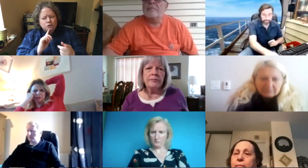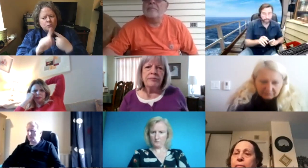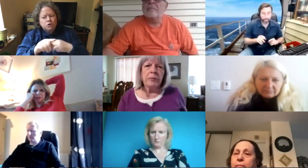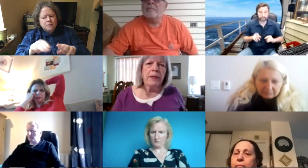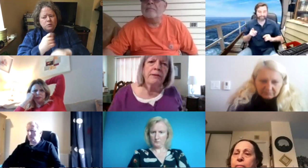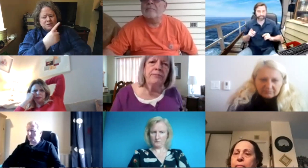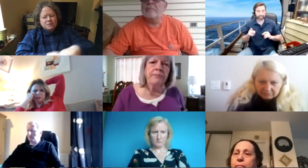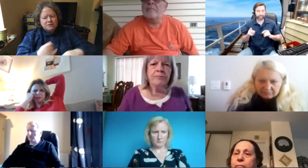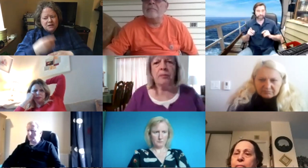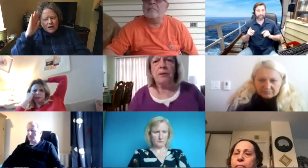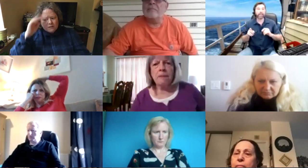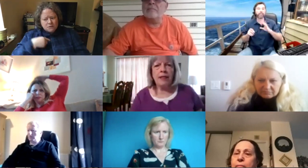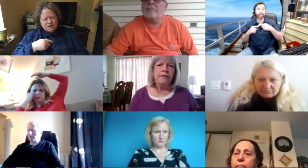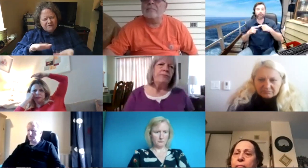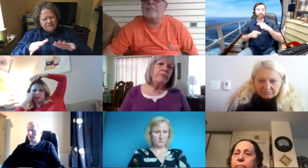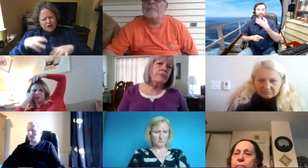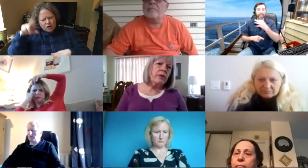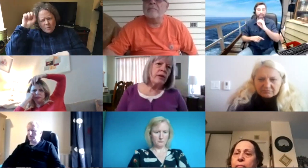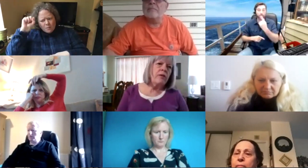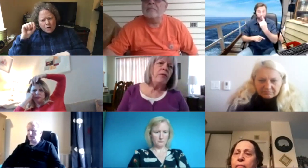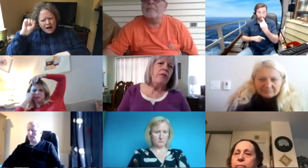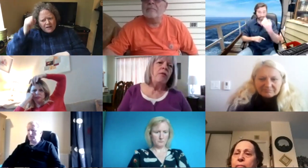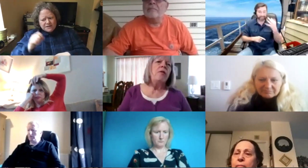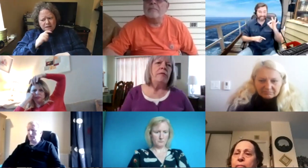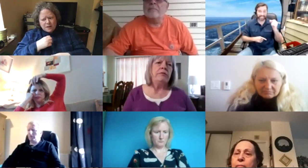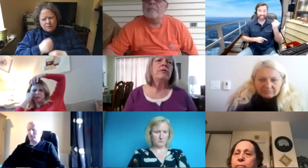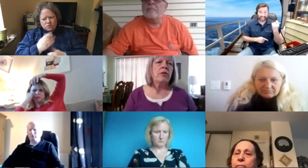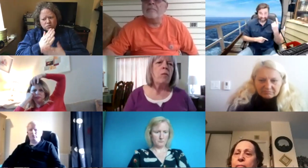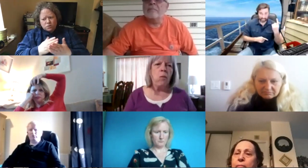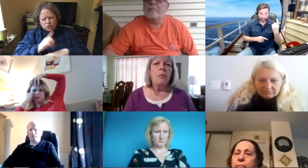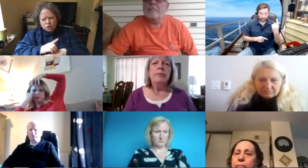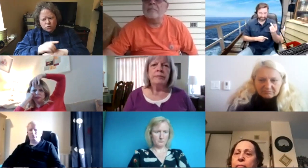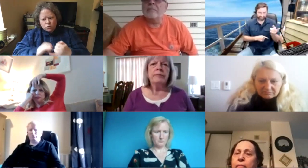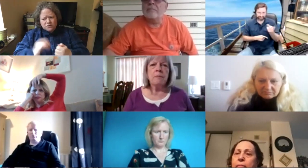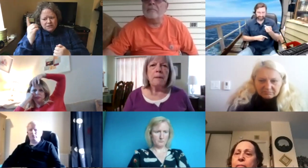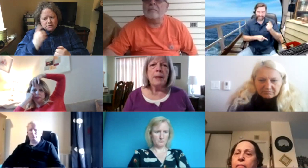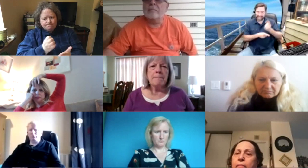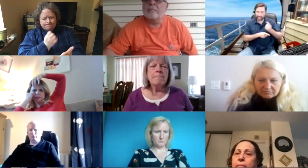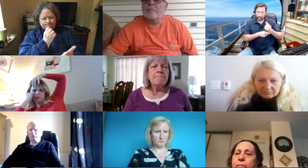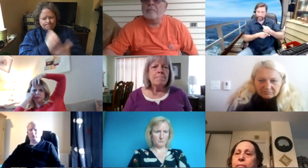and 1911, are they an accurate description of disability back in the day?